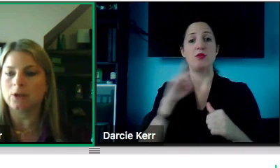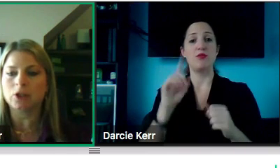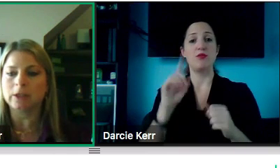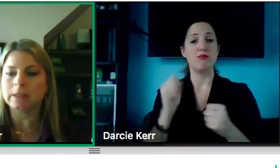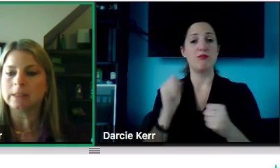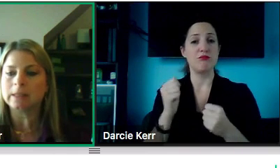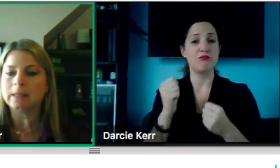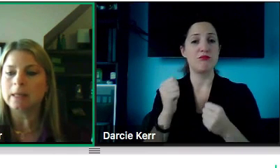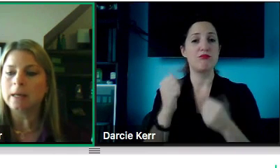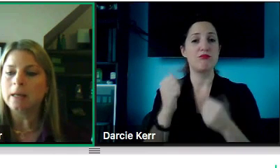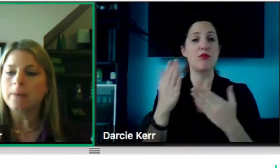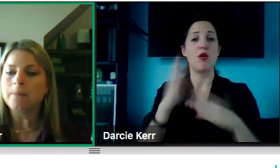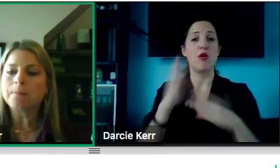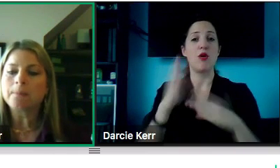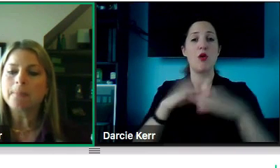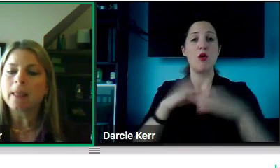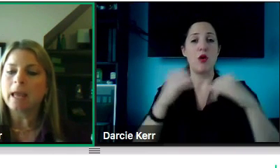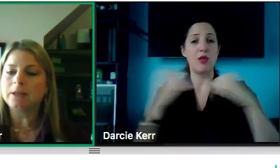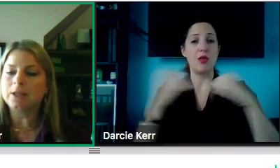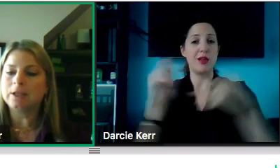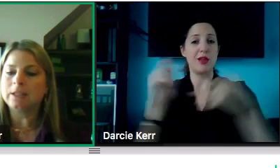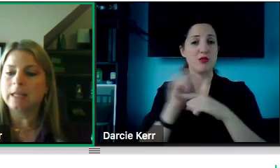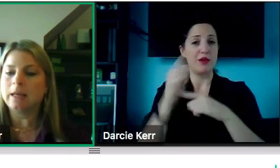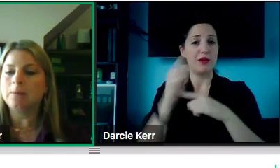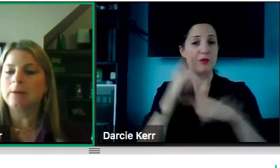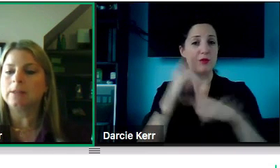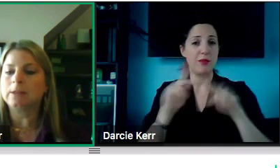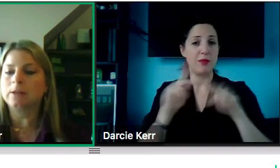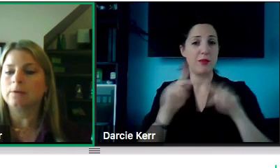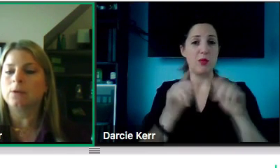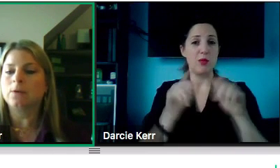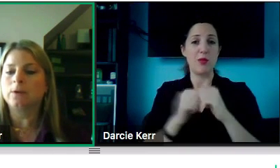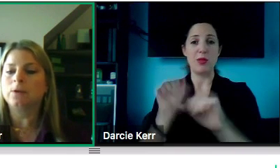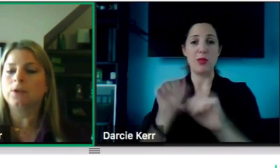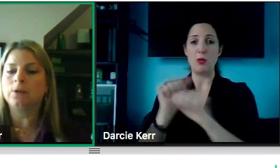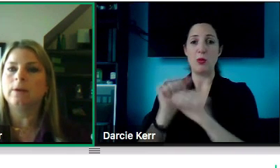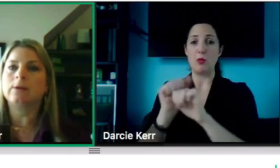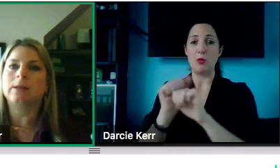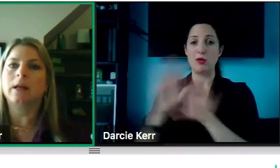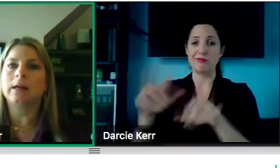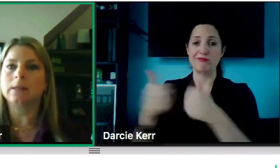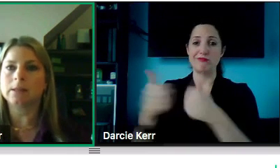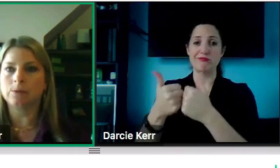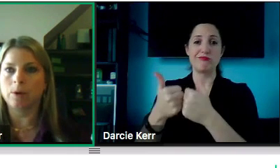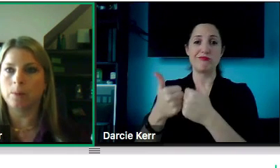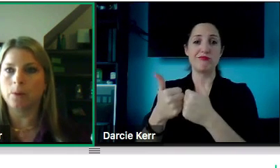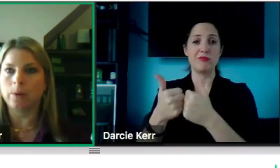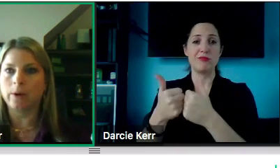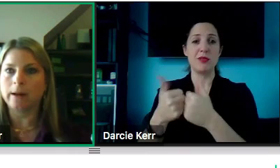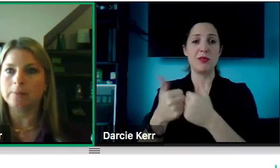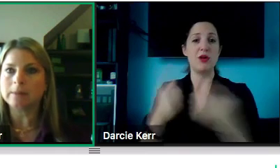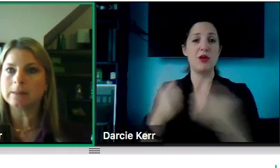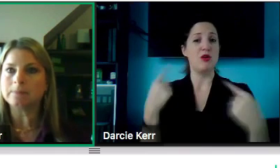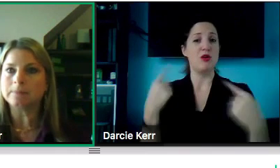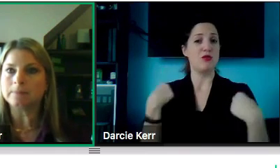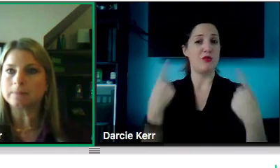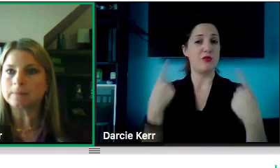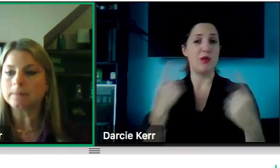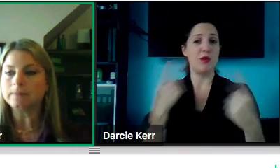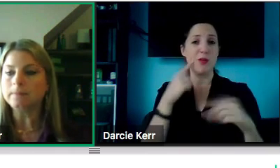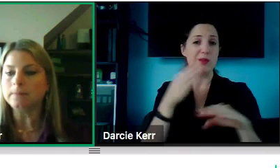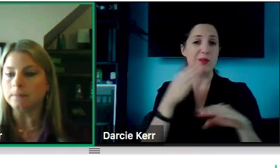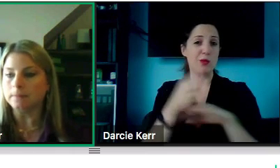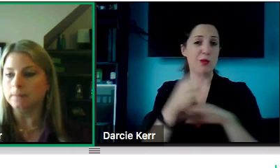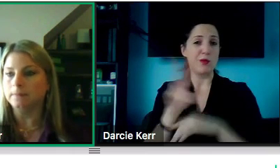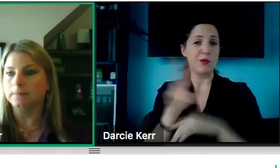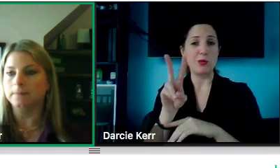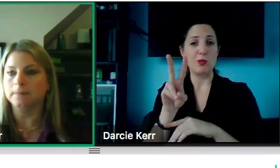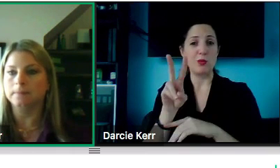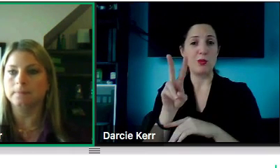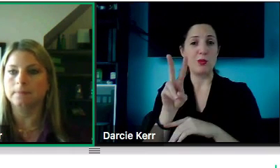employment challenges. And to date, we have served over 2,000 clients through our programs.